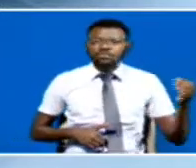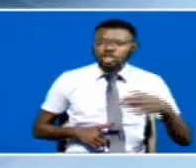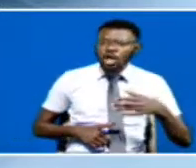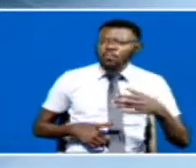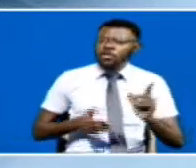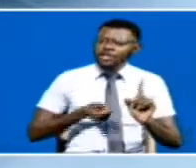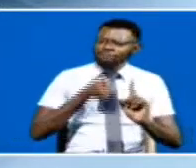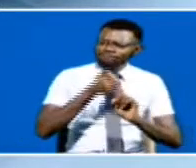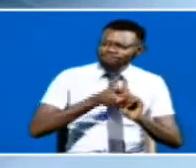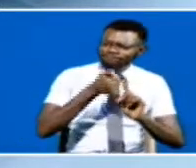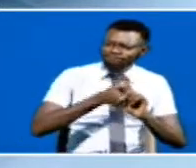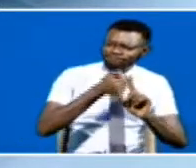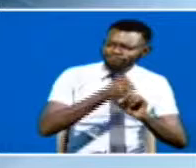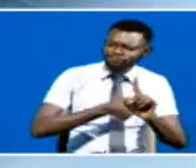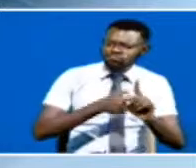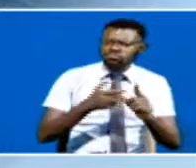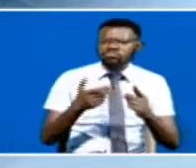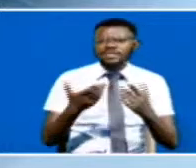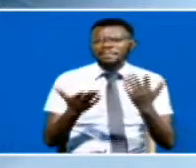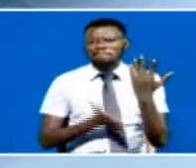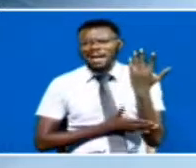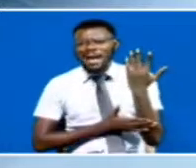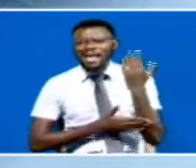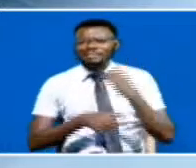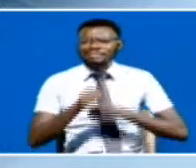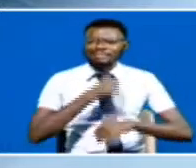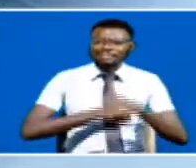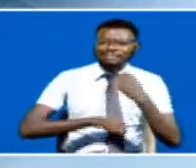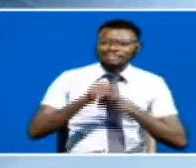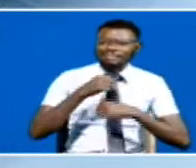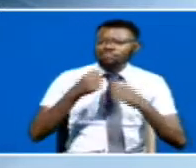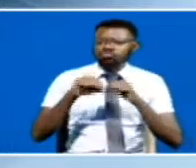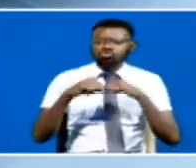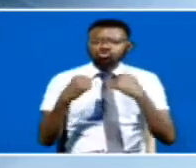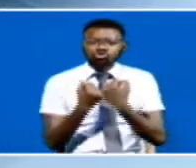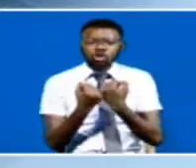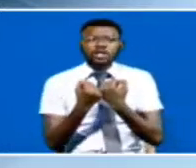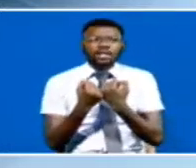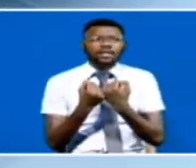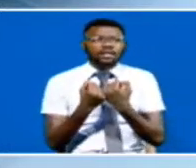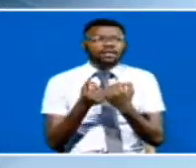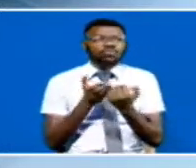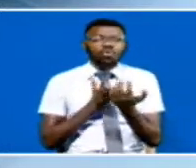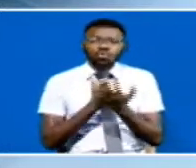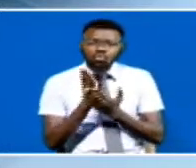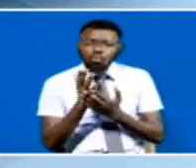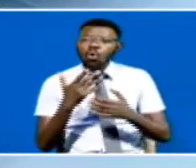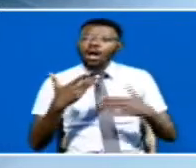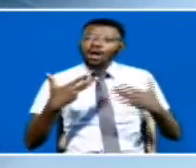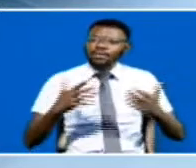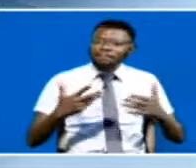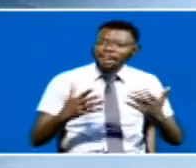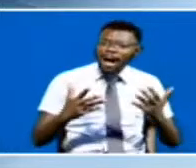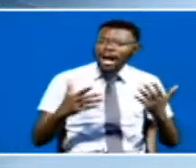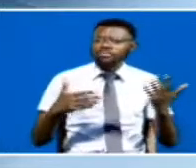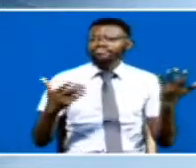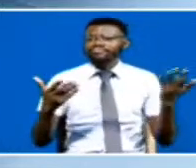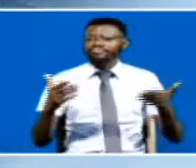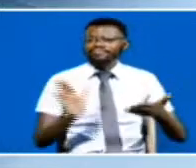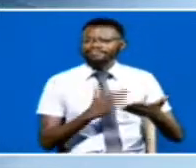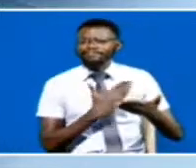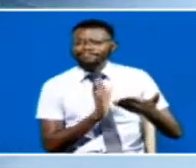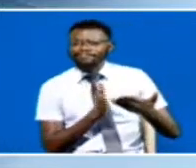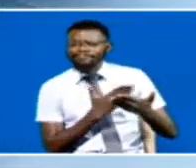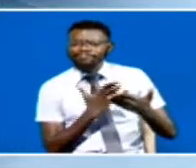social injustices in the community through art. These they do by engaging in street performances, spoken words, as well